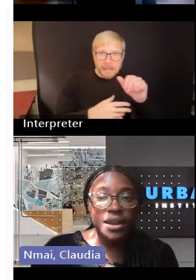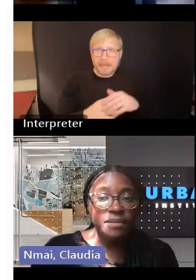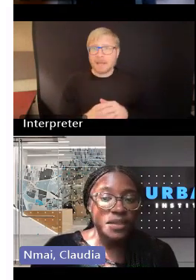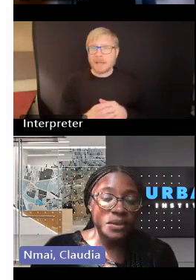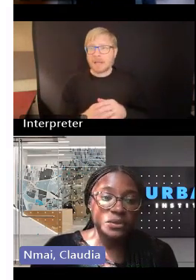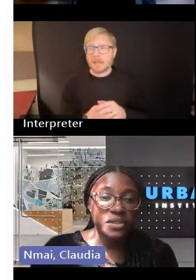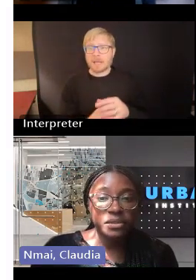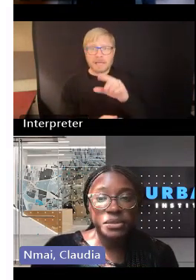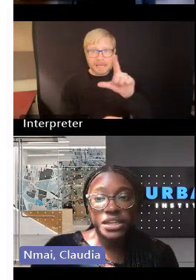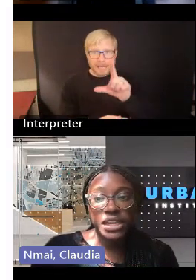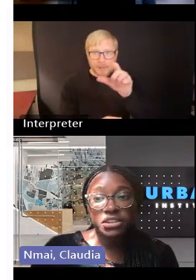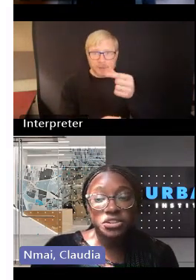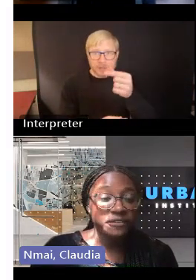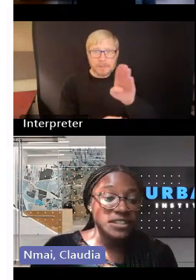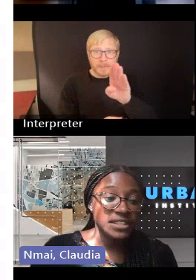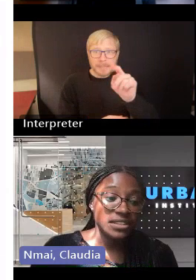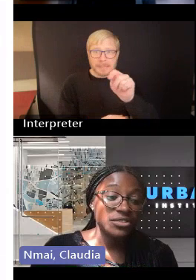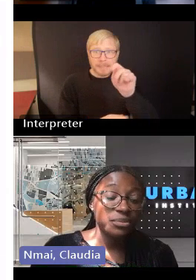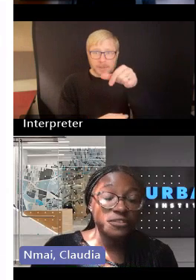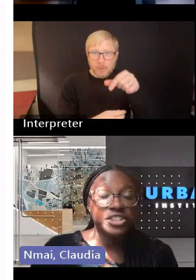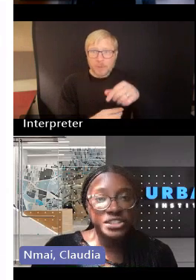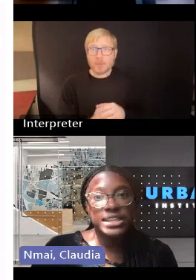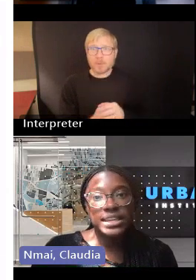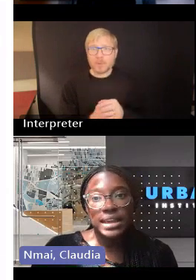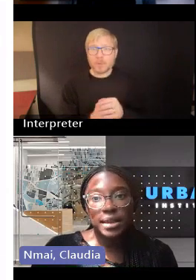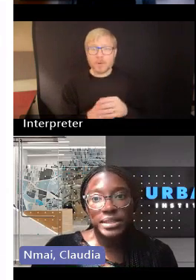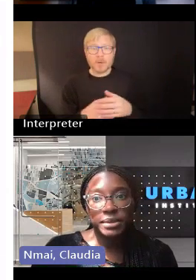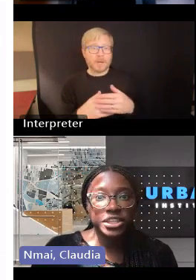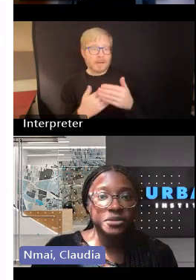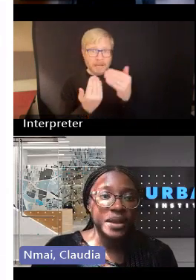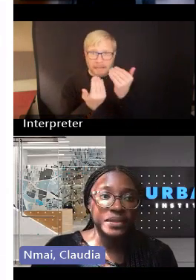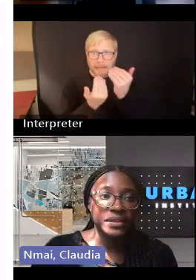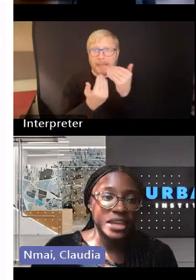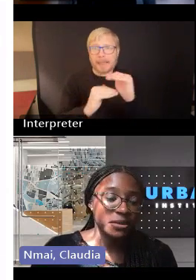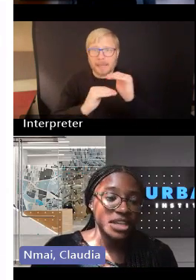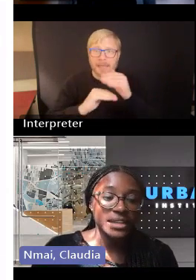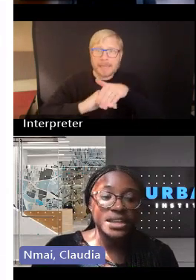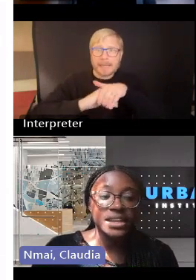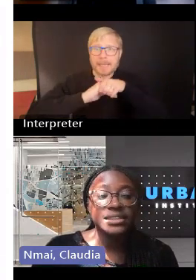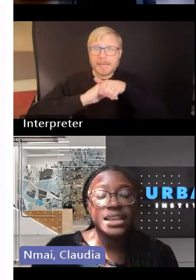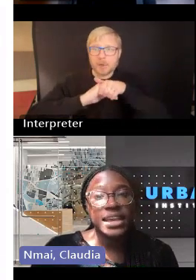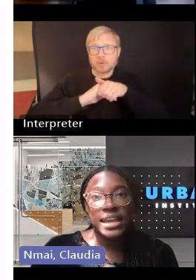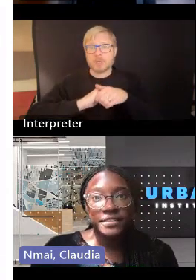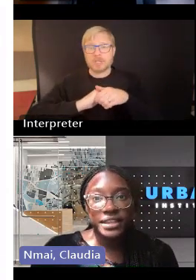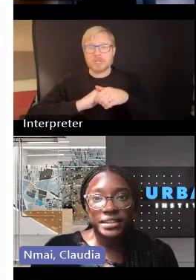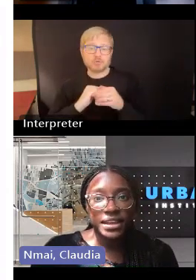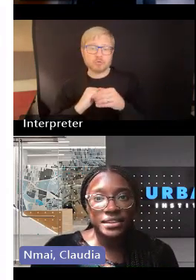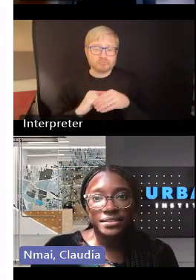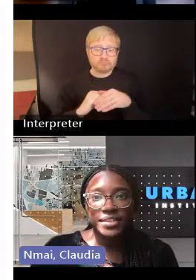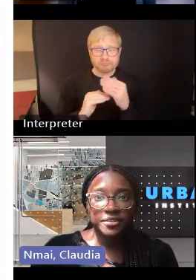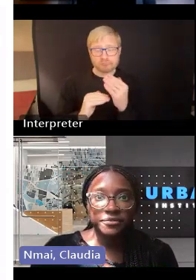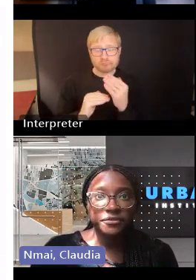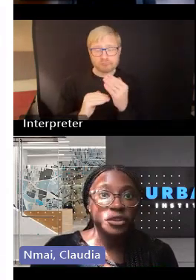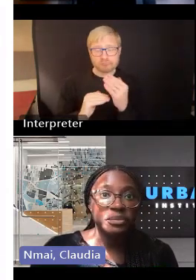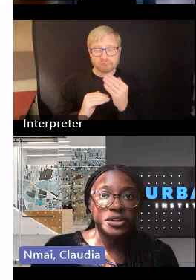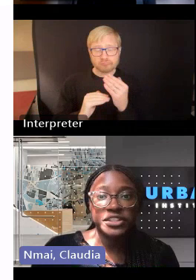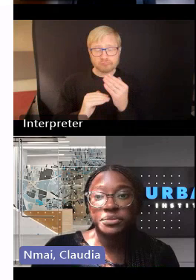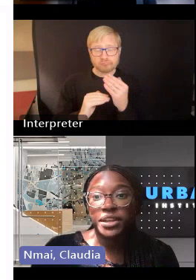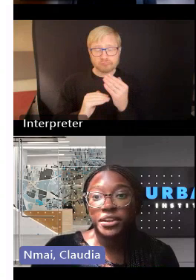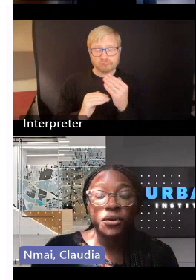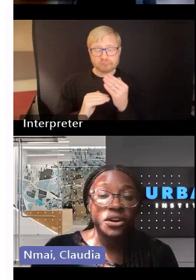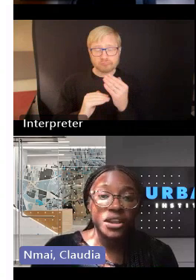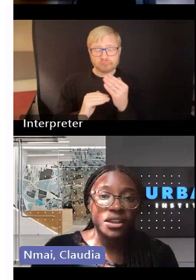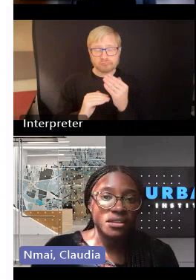LGBTQ, and those with limited English proficiency, especially around the language access and feeling like they can